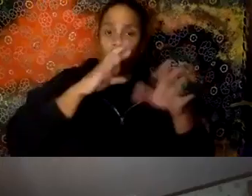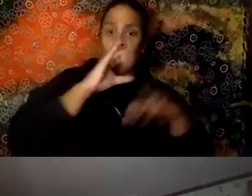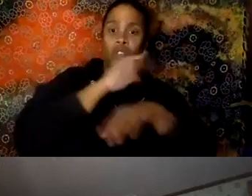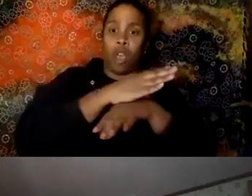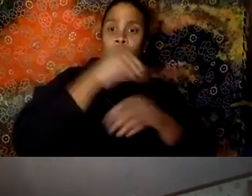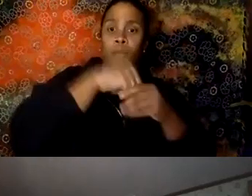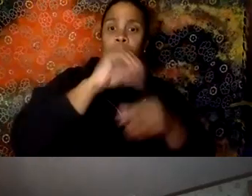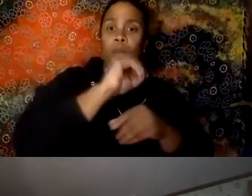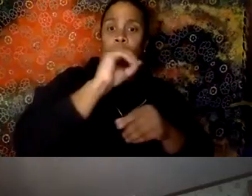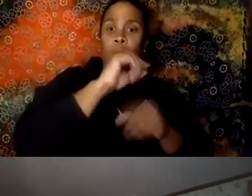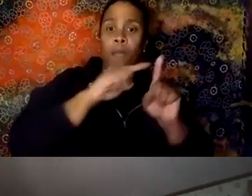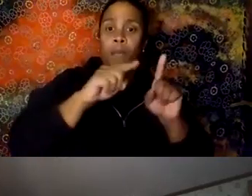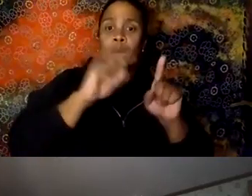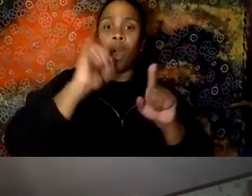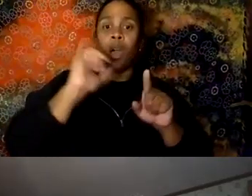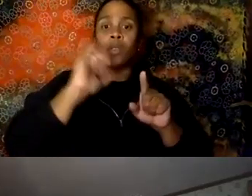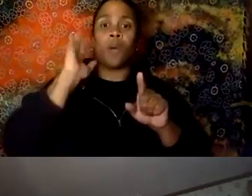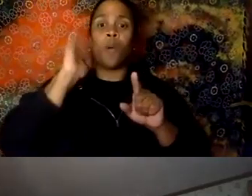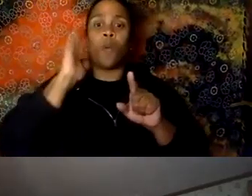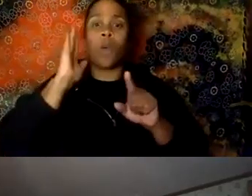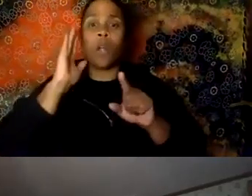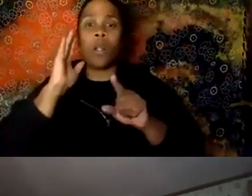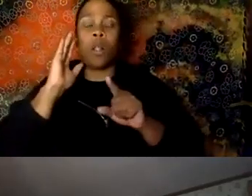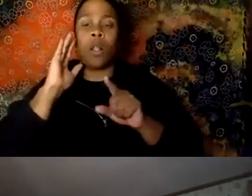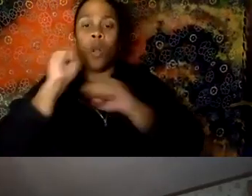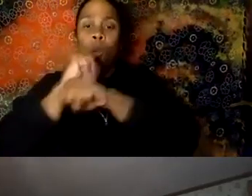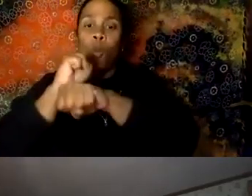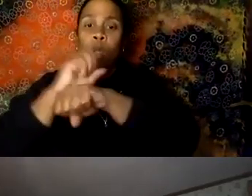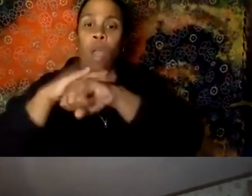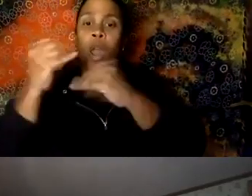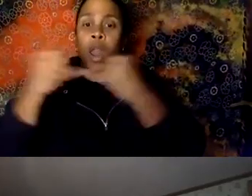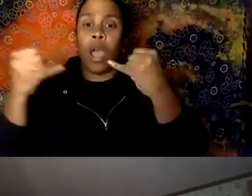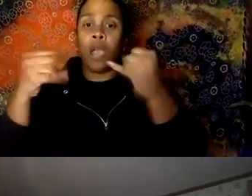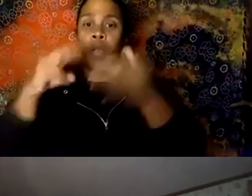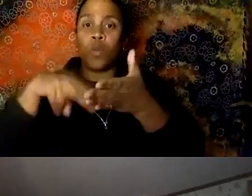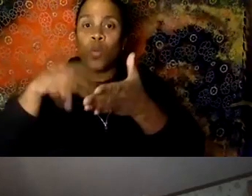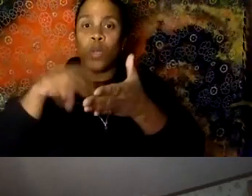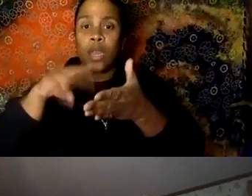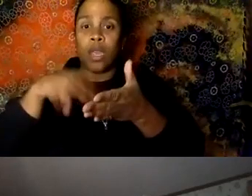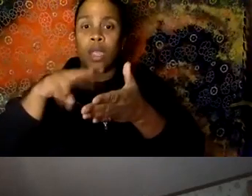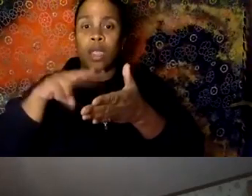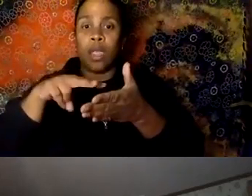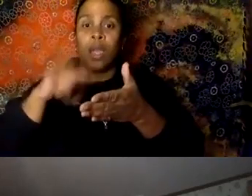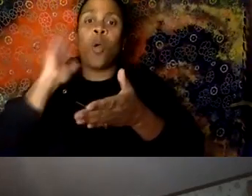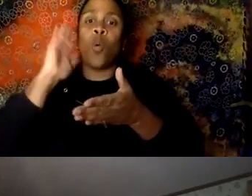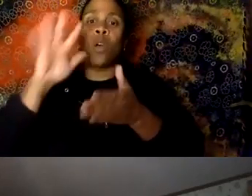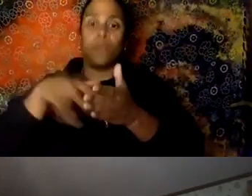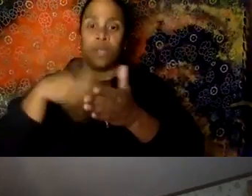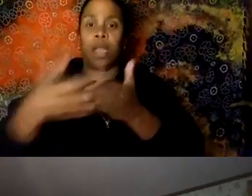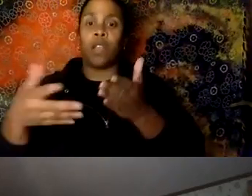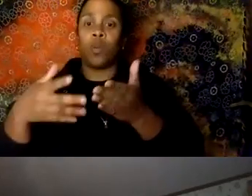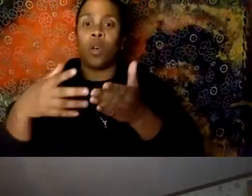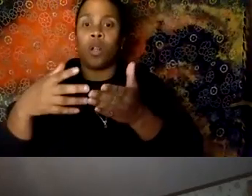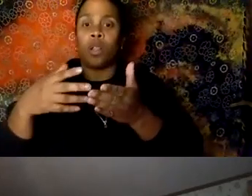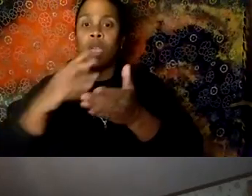be able to do online readings. And they will be scheduled and booked for me. So I'll have a